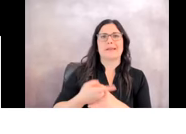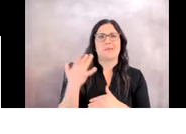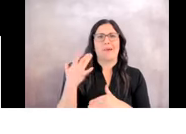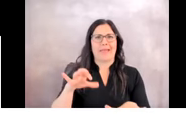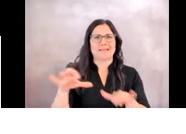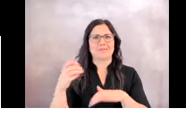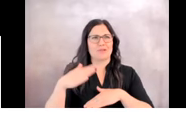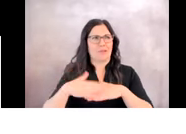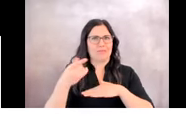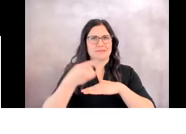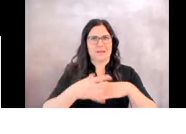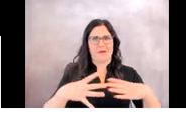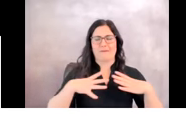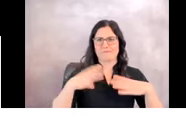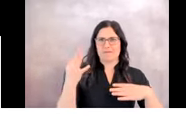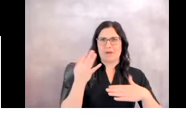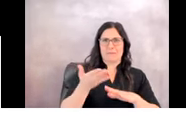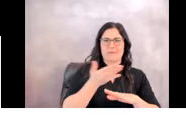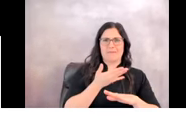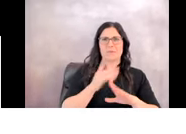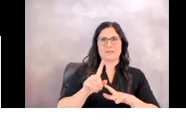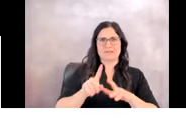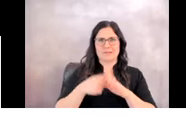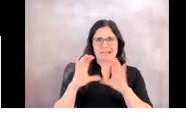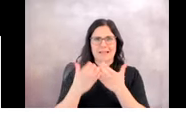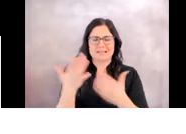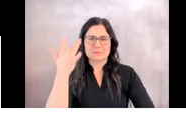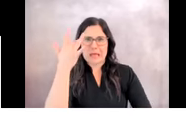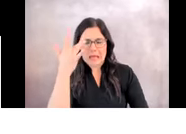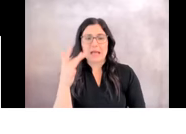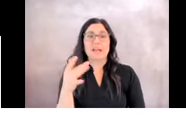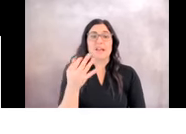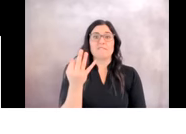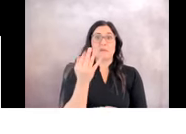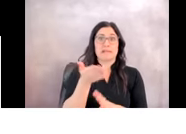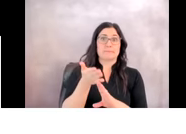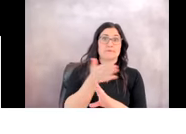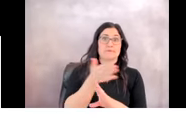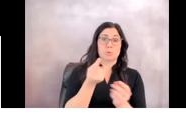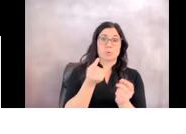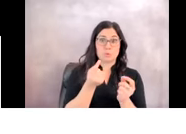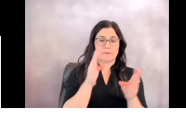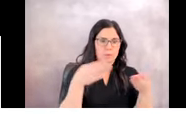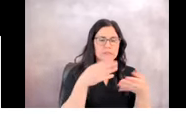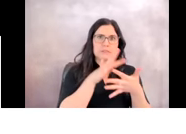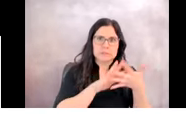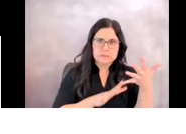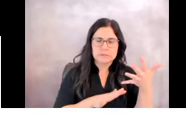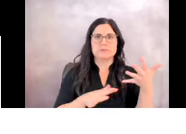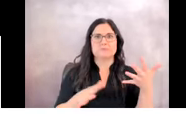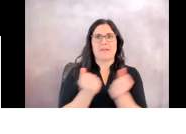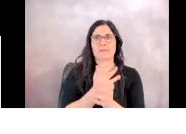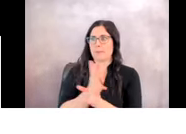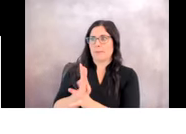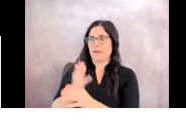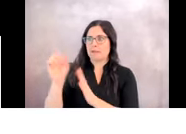on the Friday before classes start on all these different issues when we already have everything prepared